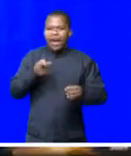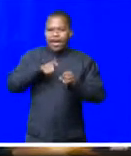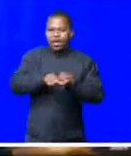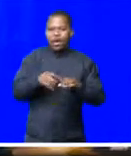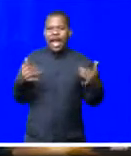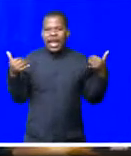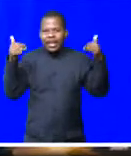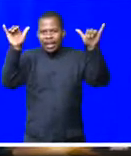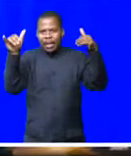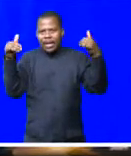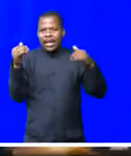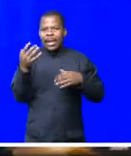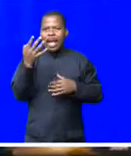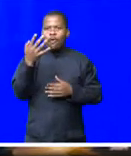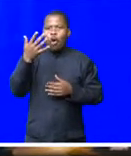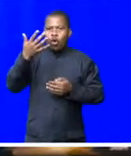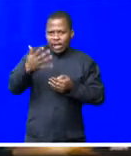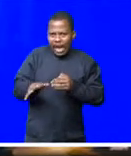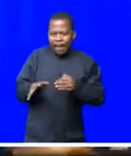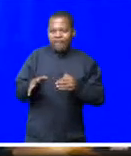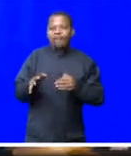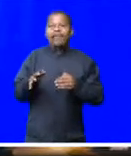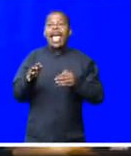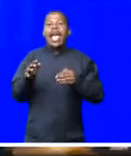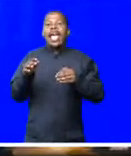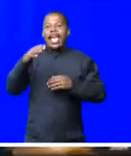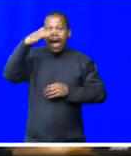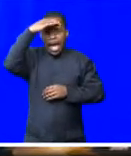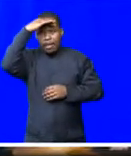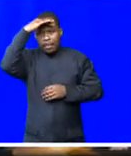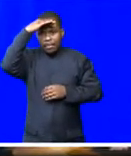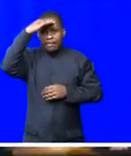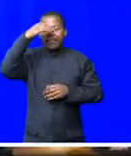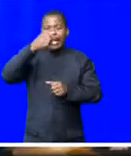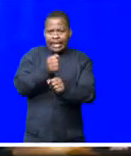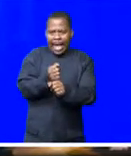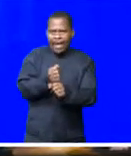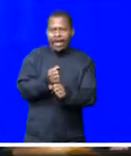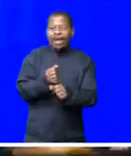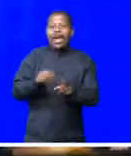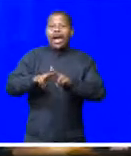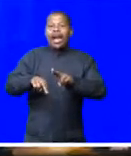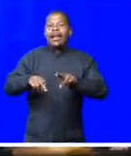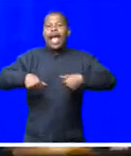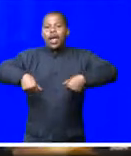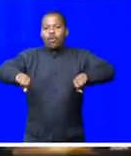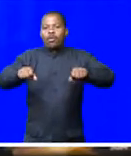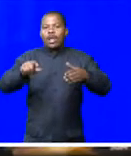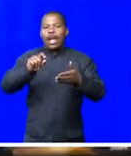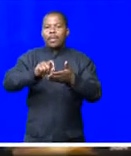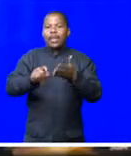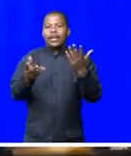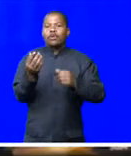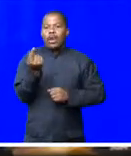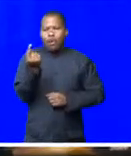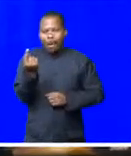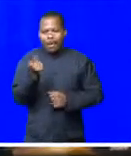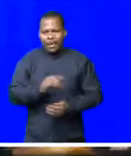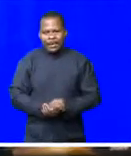emcimbini wesine wekugubha lilanga lebantfu labanelibala engudleni yaseshiselweni 1 loholwa lihhovisi leliphini landvunankulu.